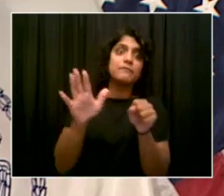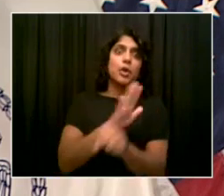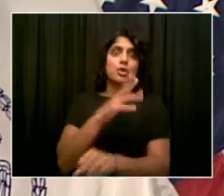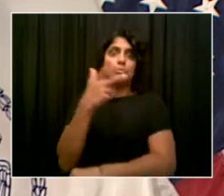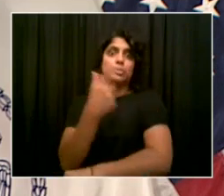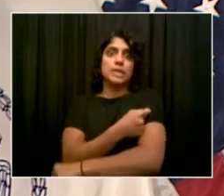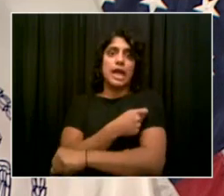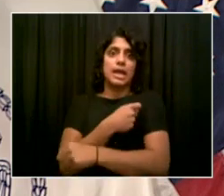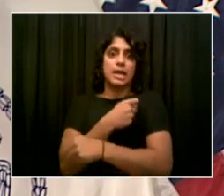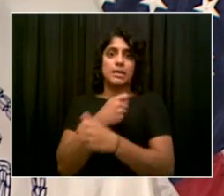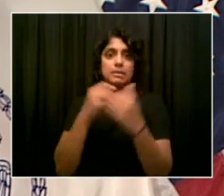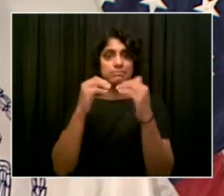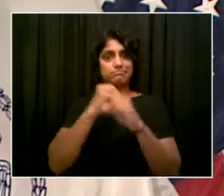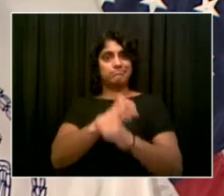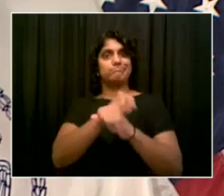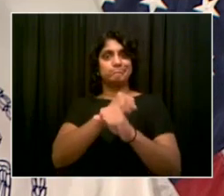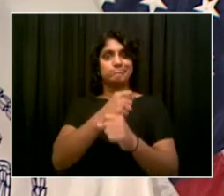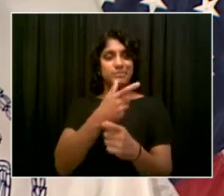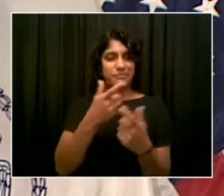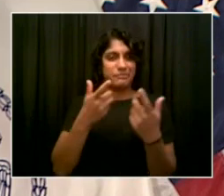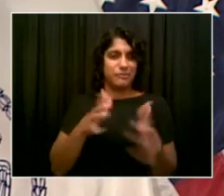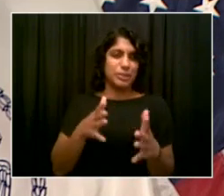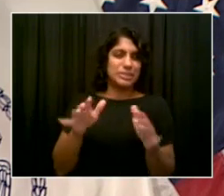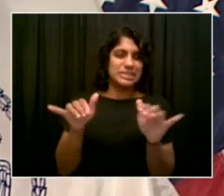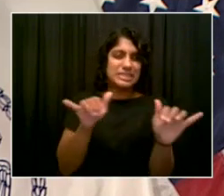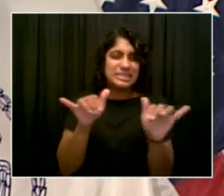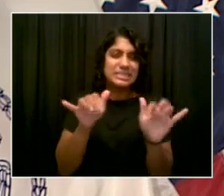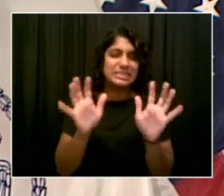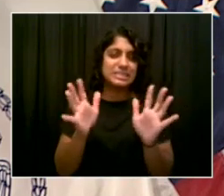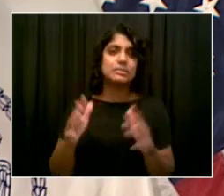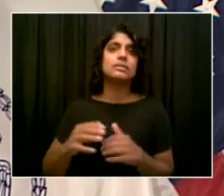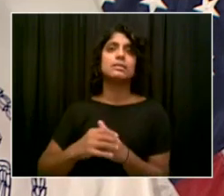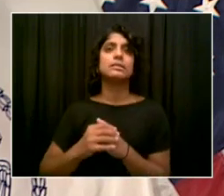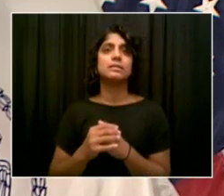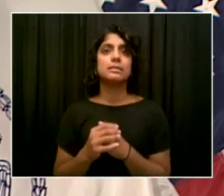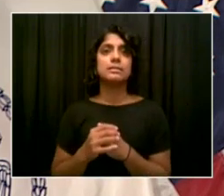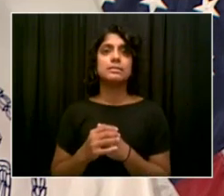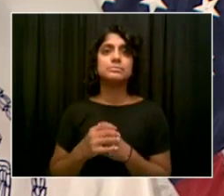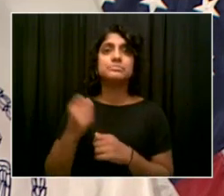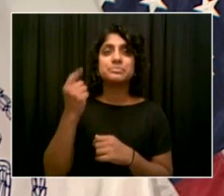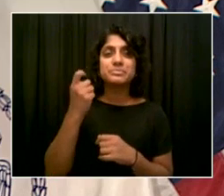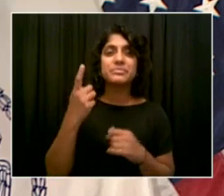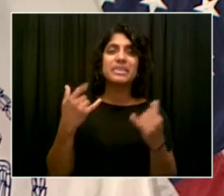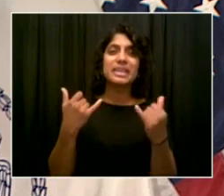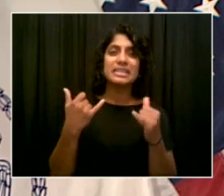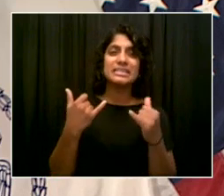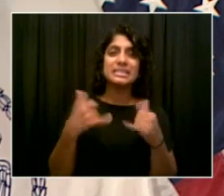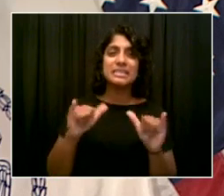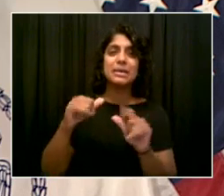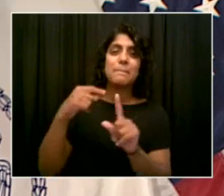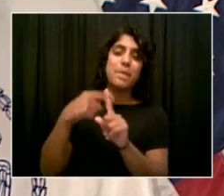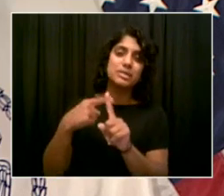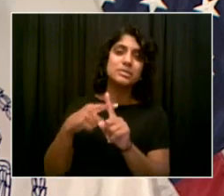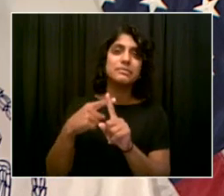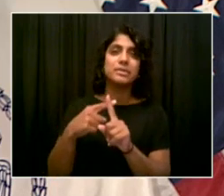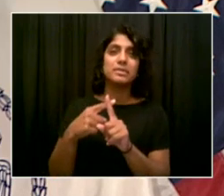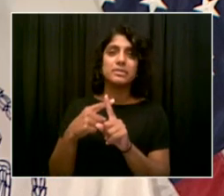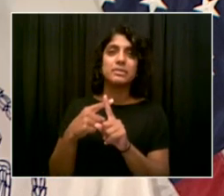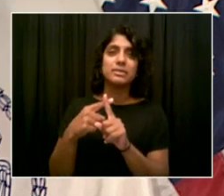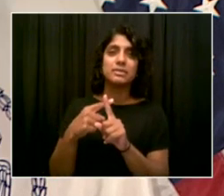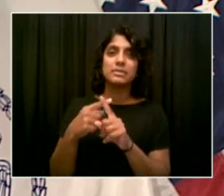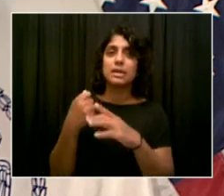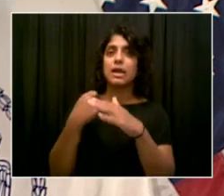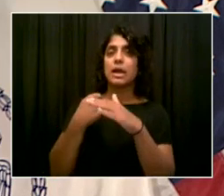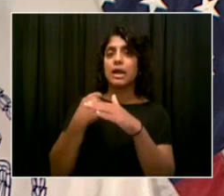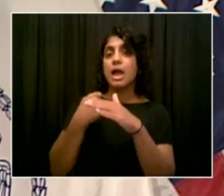very low hospitalization rate, and that's a fact. That's what the data is telling us. But I do appreciate your point. We got to keep innovating. We got to